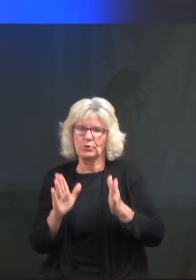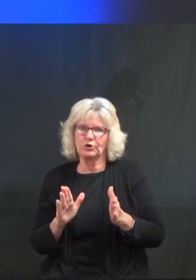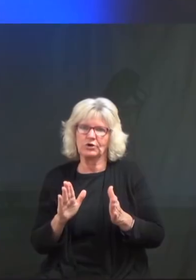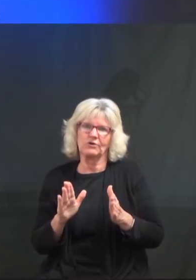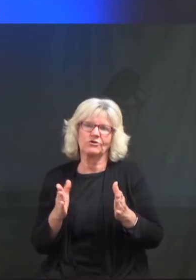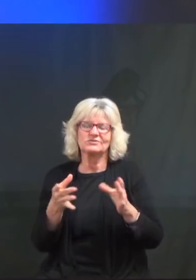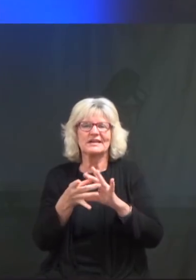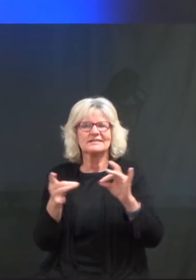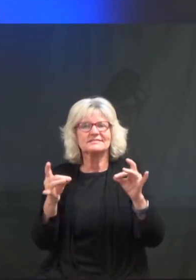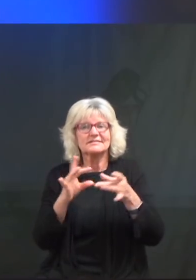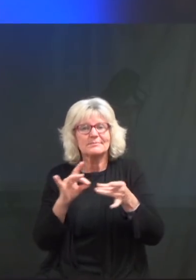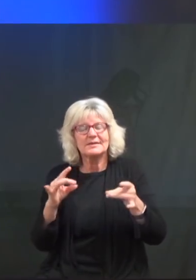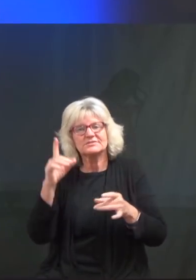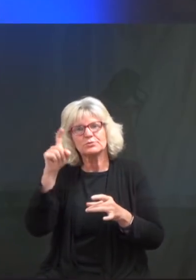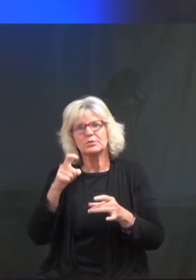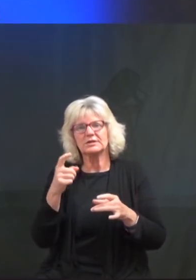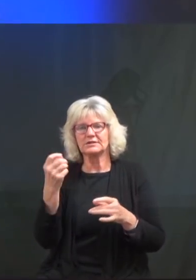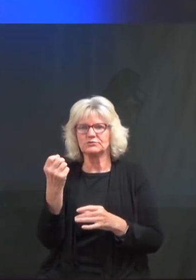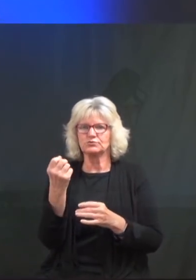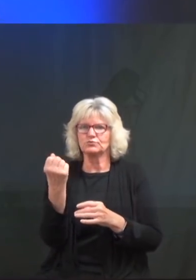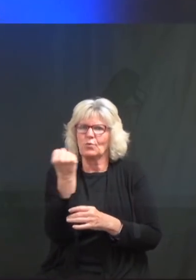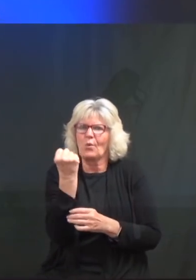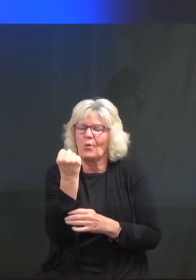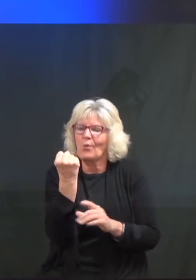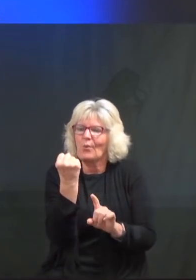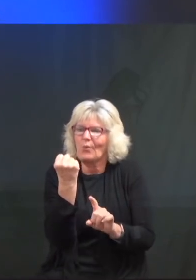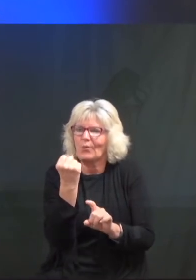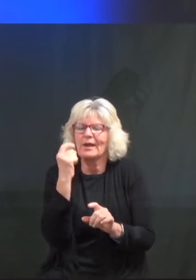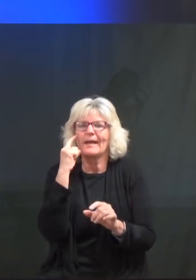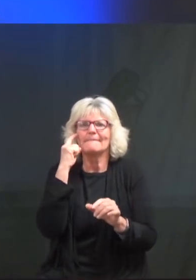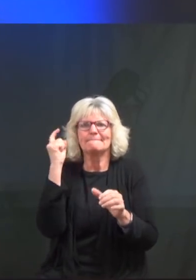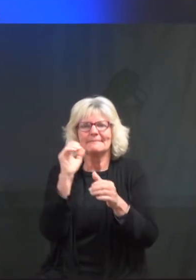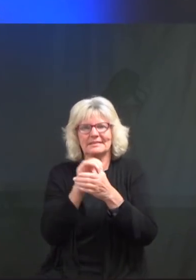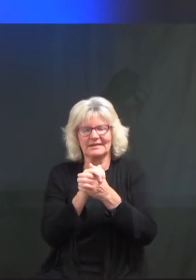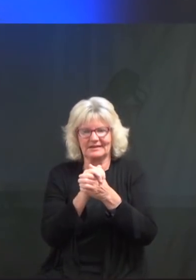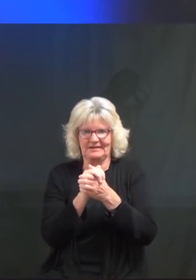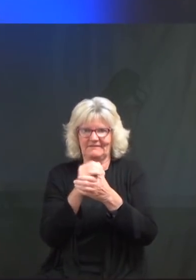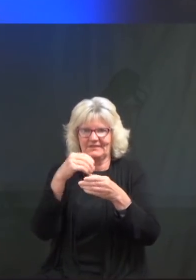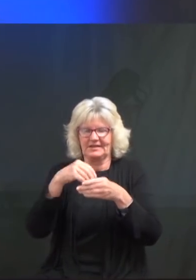that you and I need to hold on to. We need to believe in ourselves.